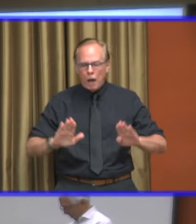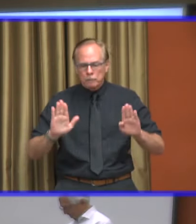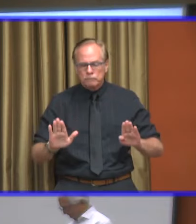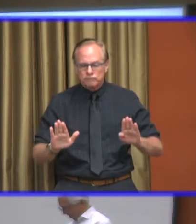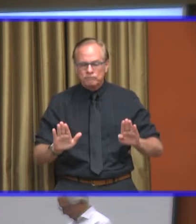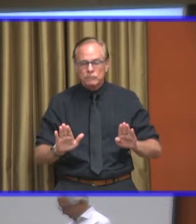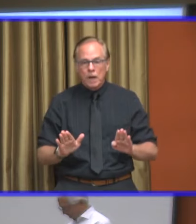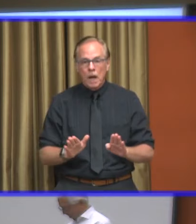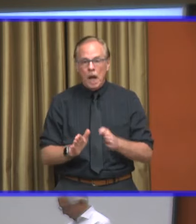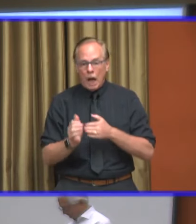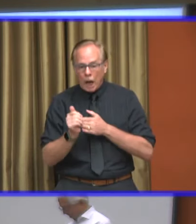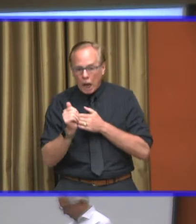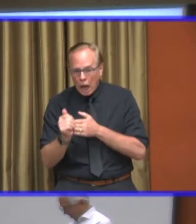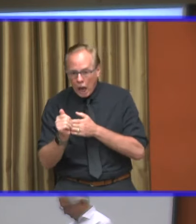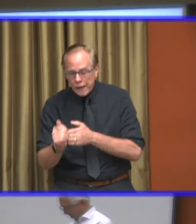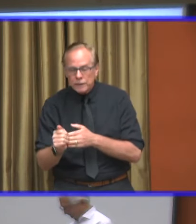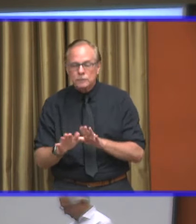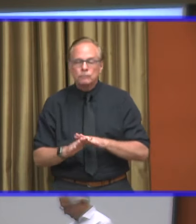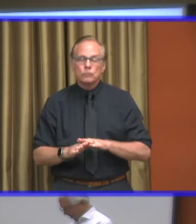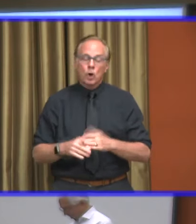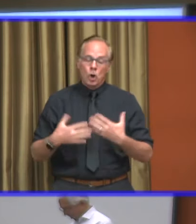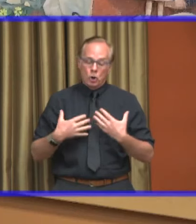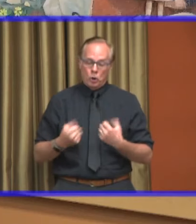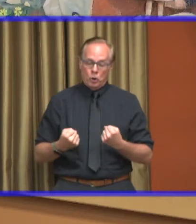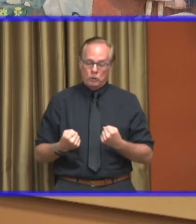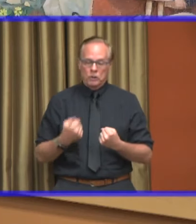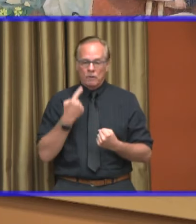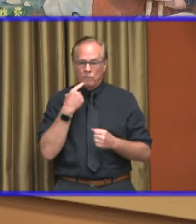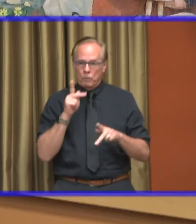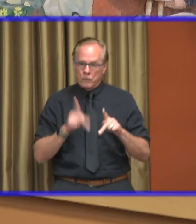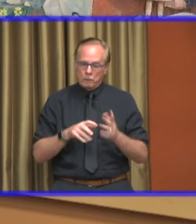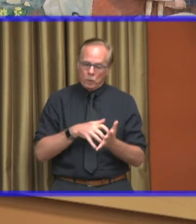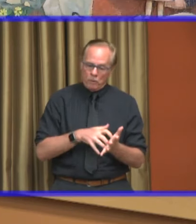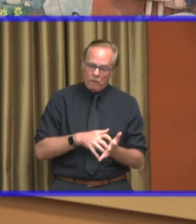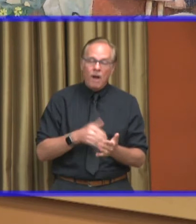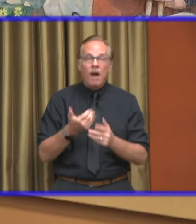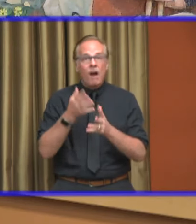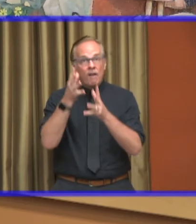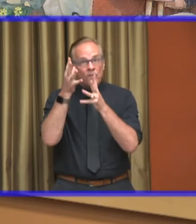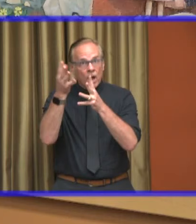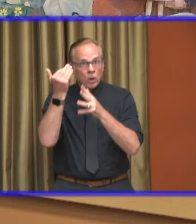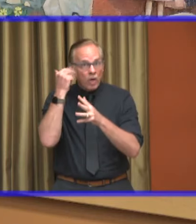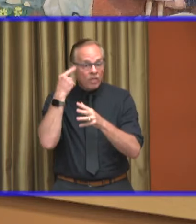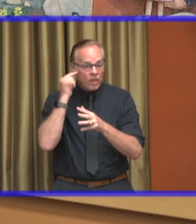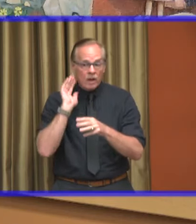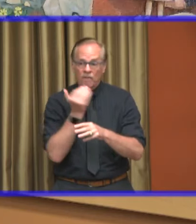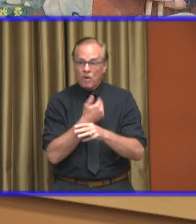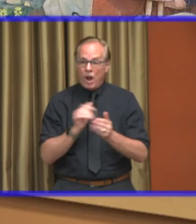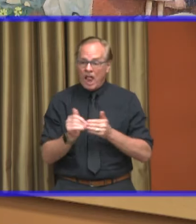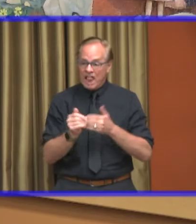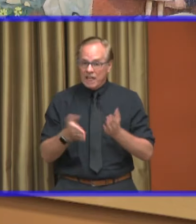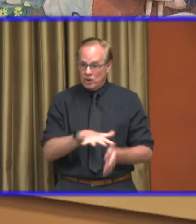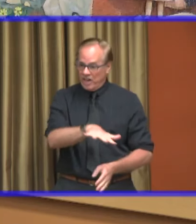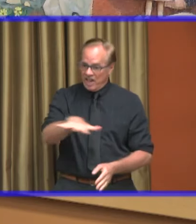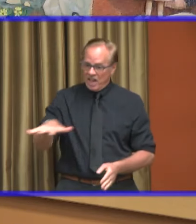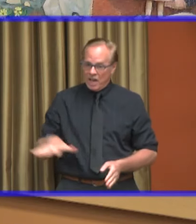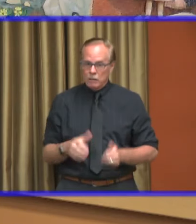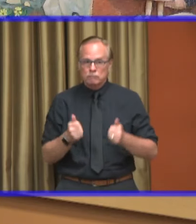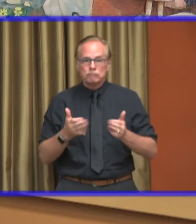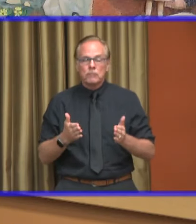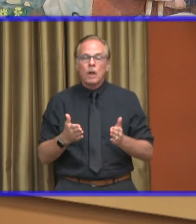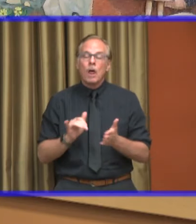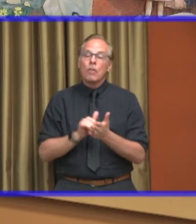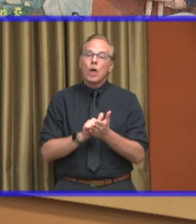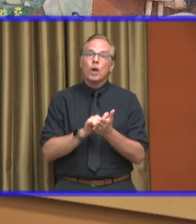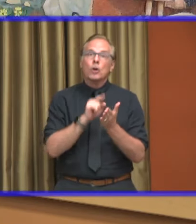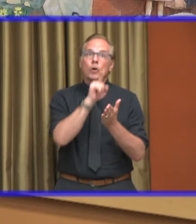direction, courage for the faint-hearted. Father, we think about our leaders here in this room, that you would